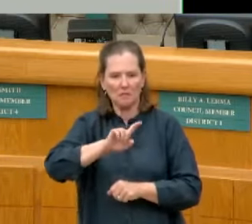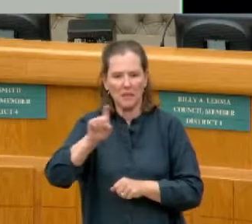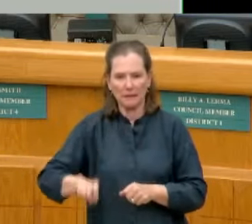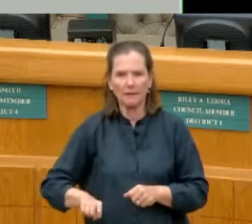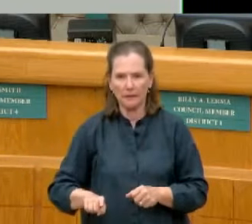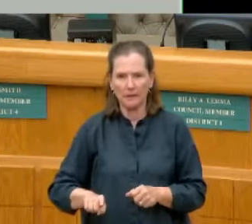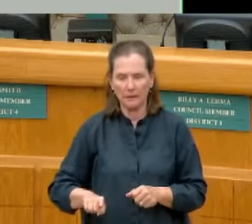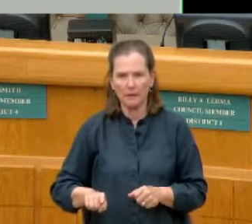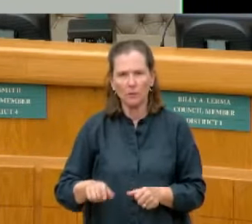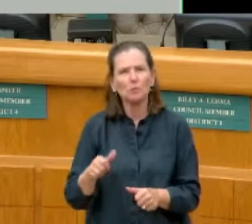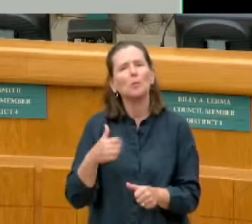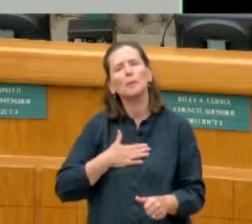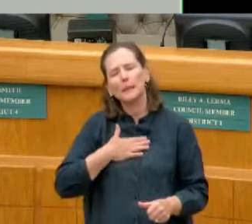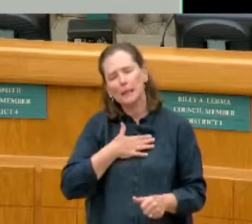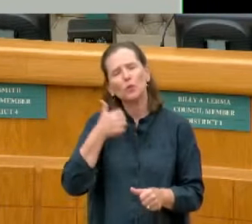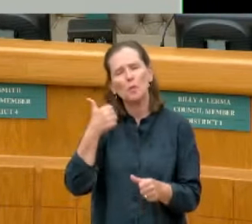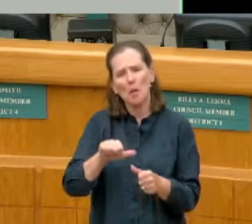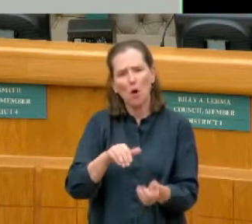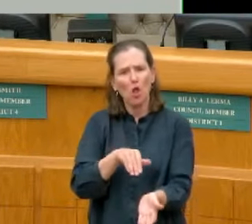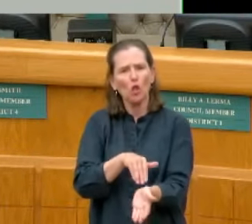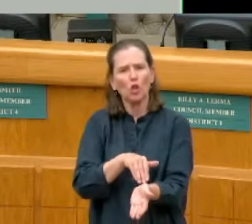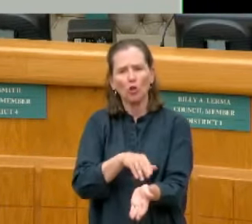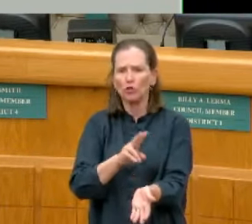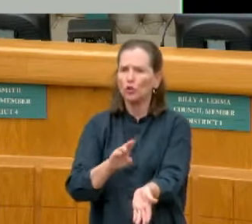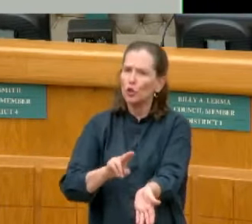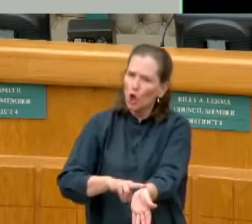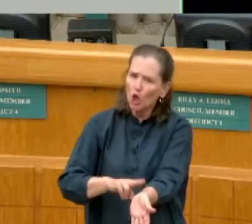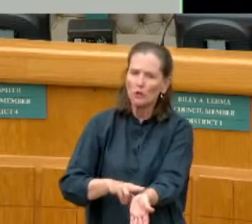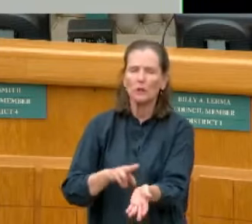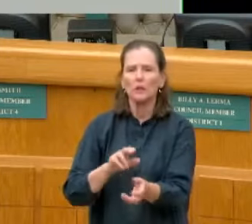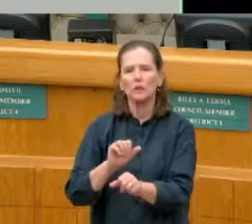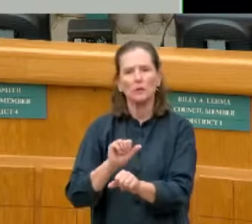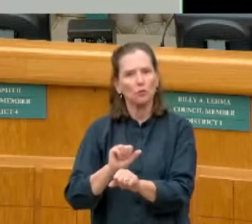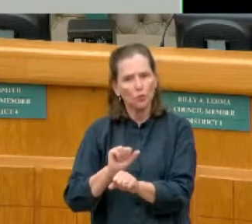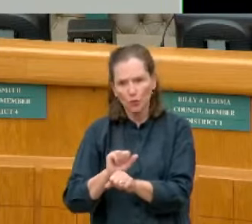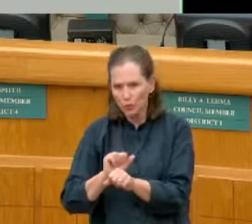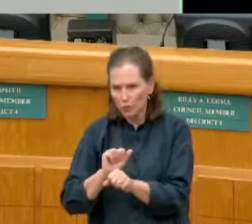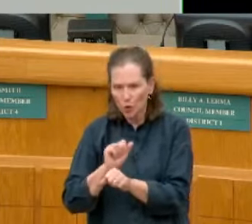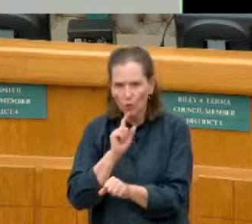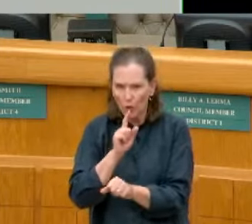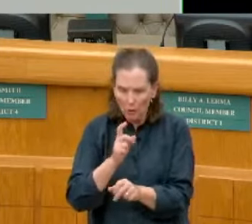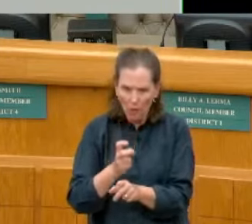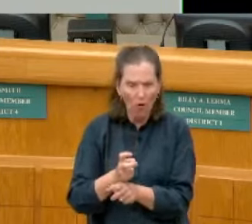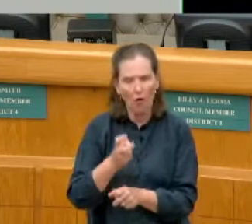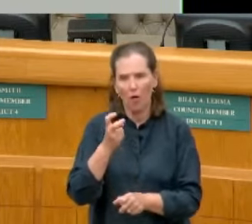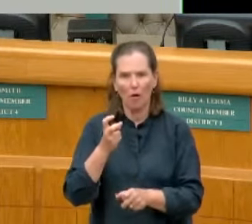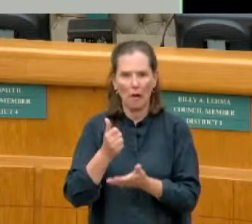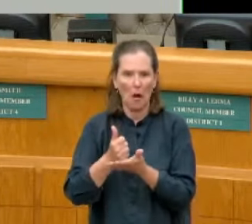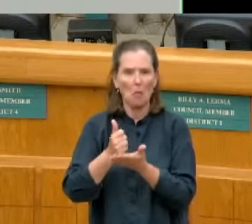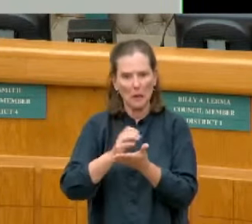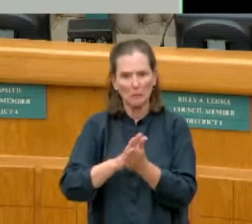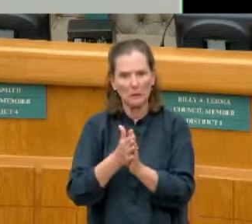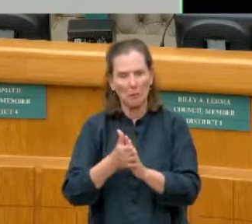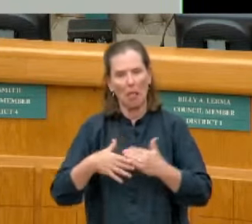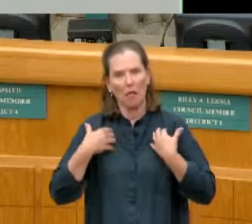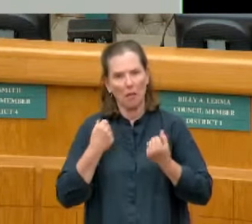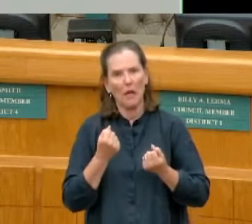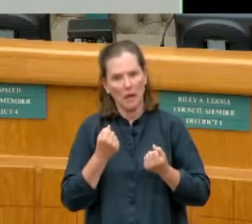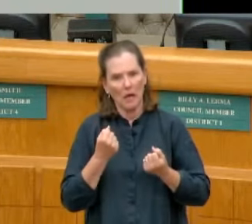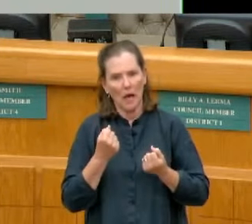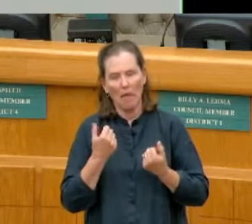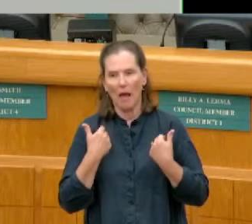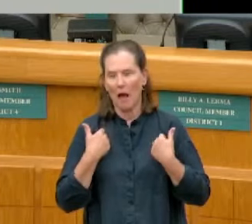Remember that our doctors and nurses are working hard to try to help us get healthy, and they're at an unprecedented